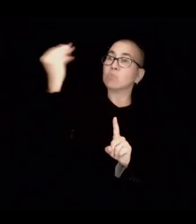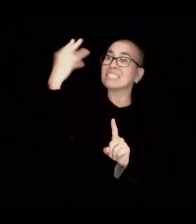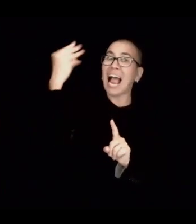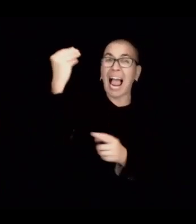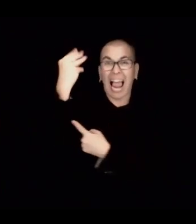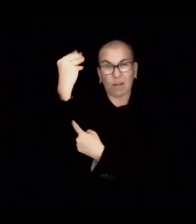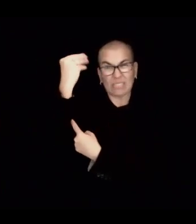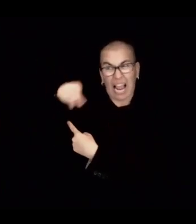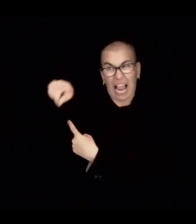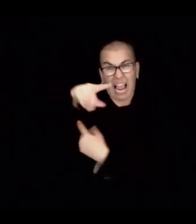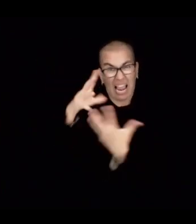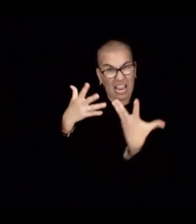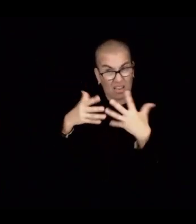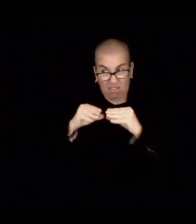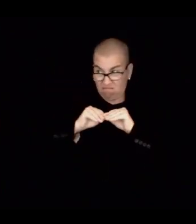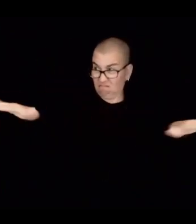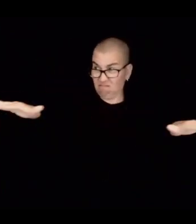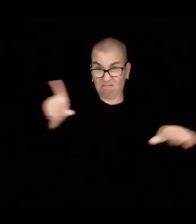risk outdoors compared to indoors?